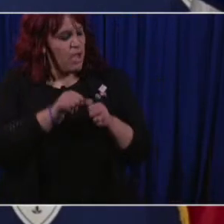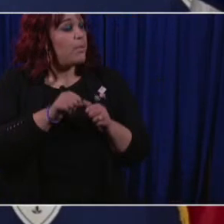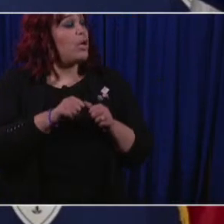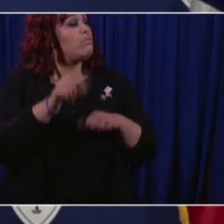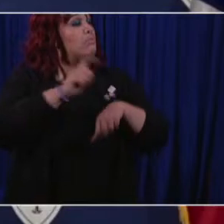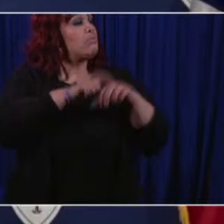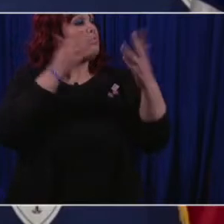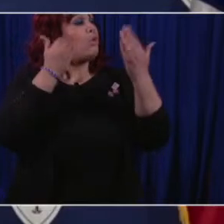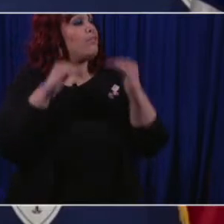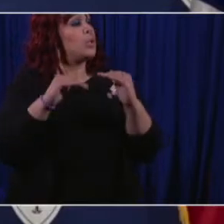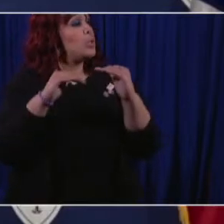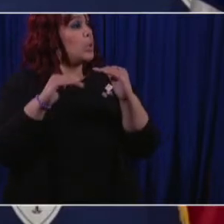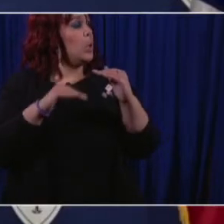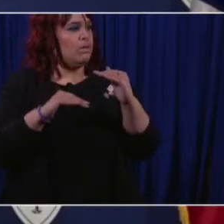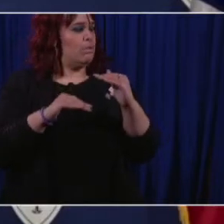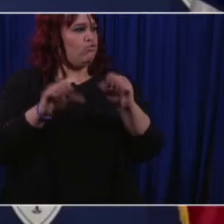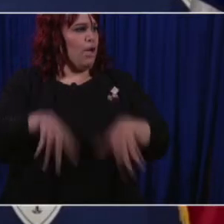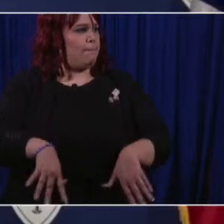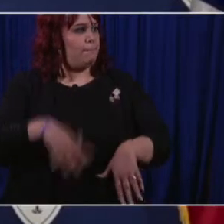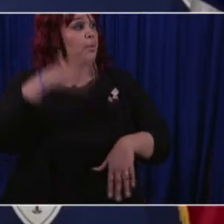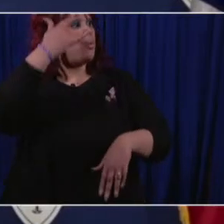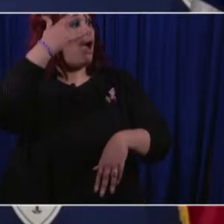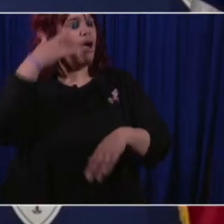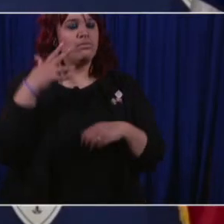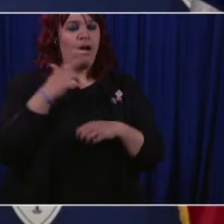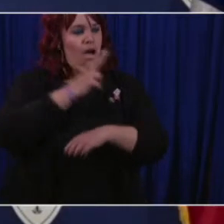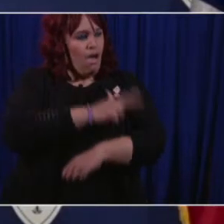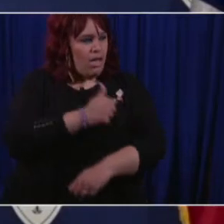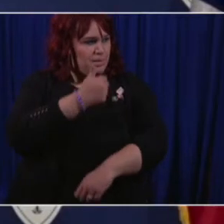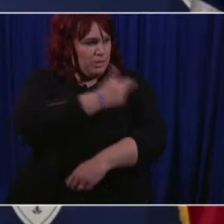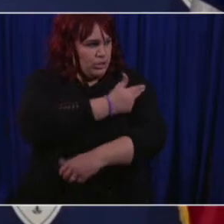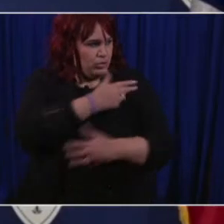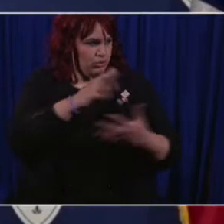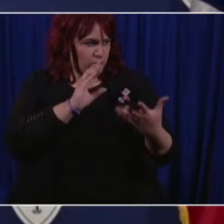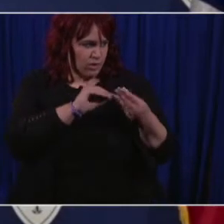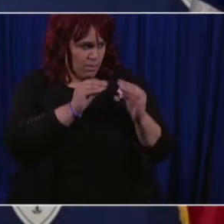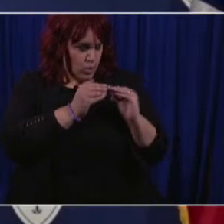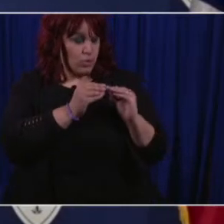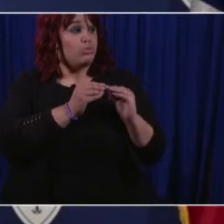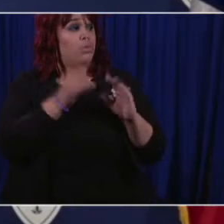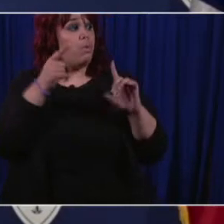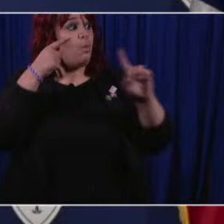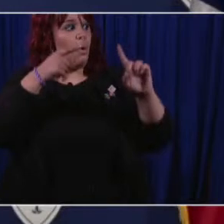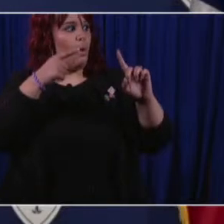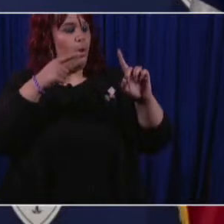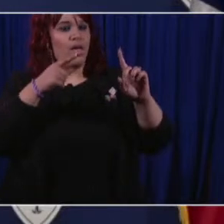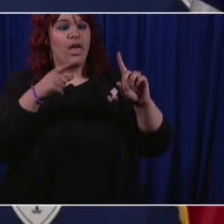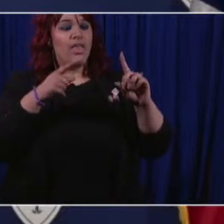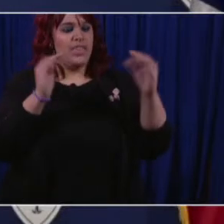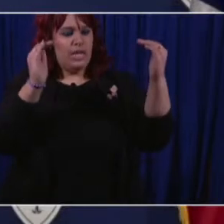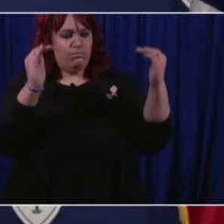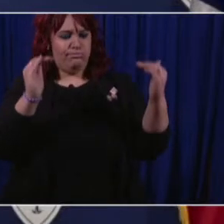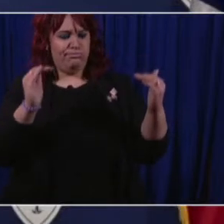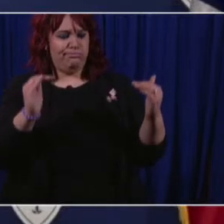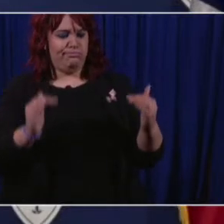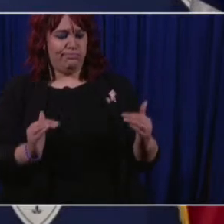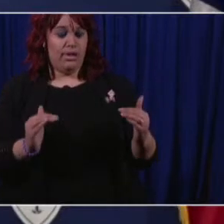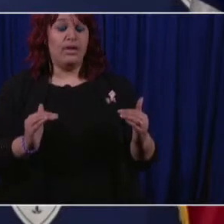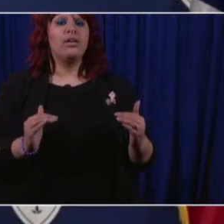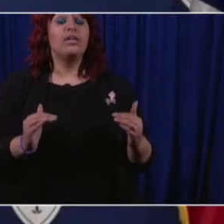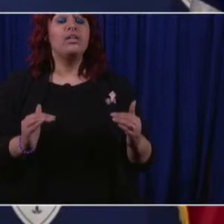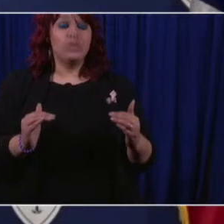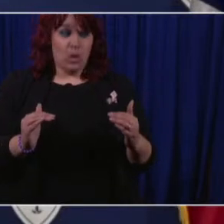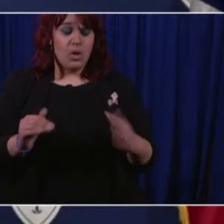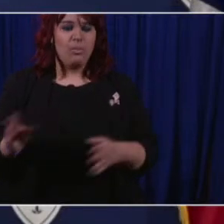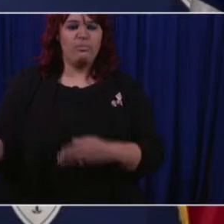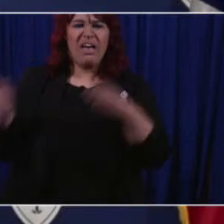rising hospitalization numbers and hoping that they would go down, but it seems like the mask mandate and other restrictions are tied to this case rate.